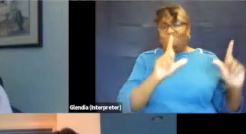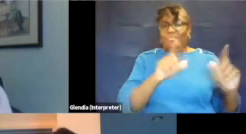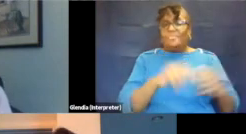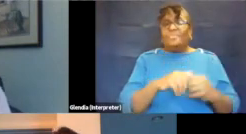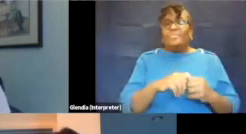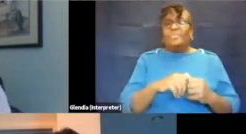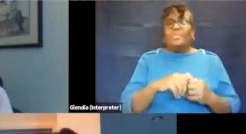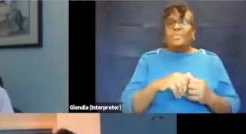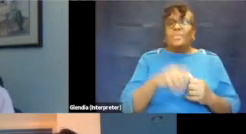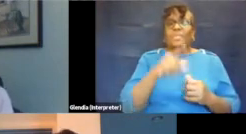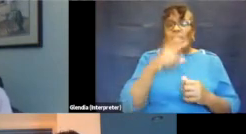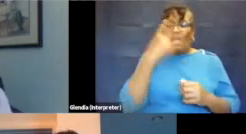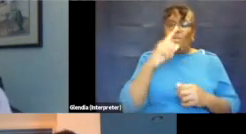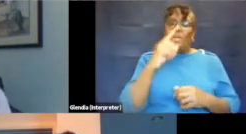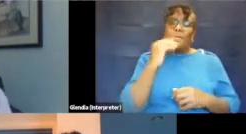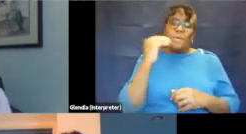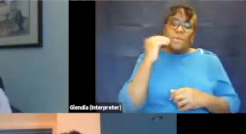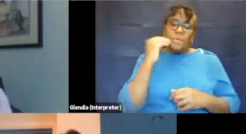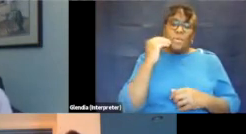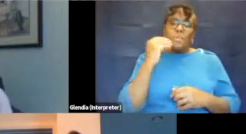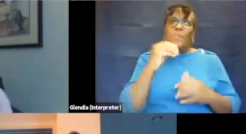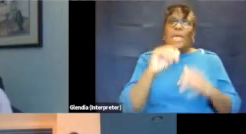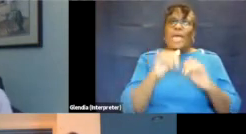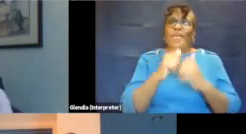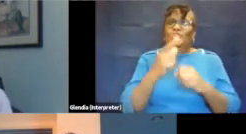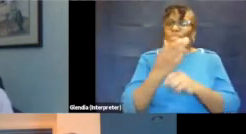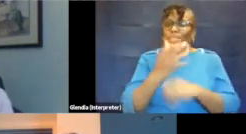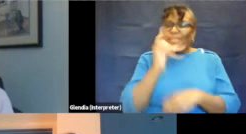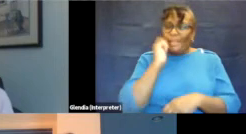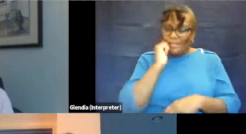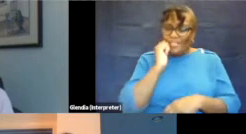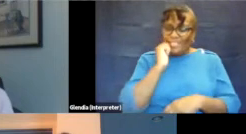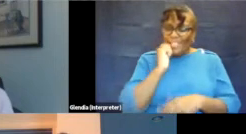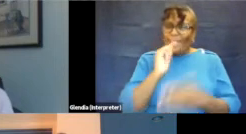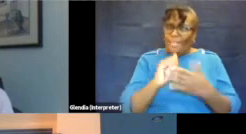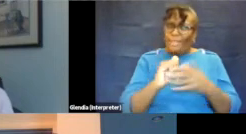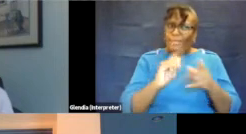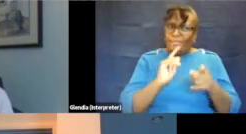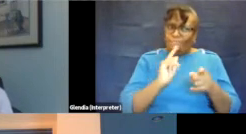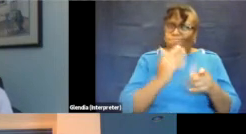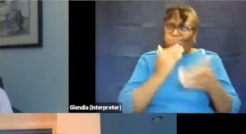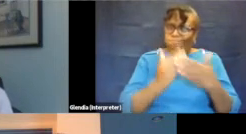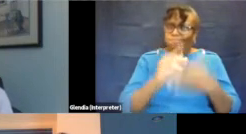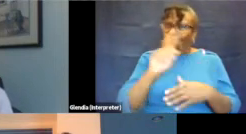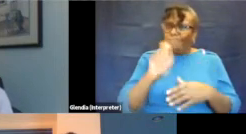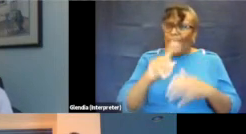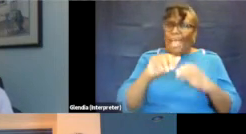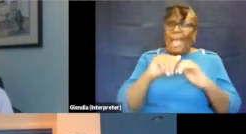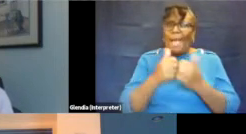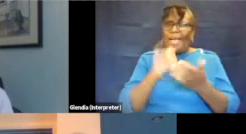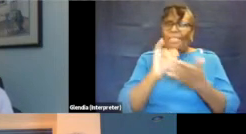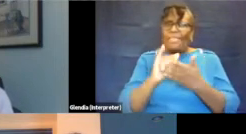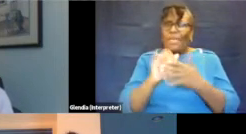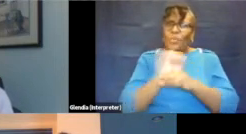be for at home or everyday use. Those are the big questions too. How does this cross over to restaurants, or when I'm riding